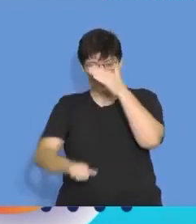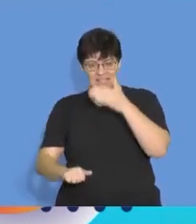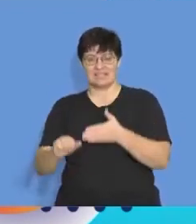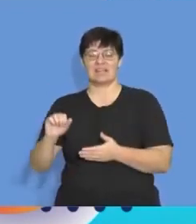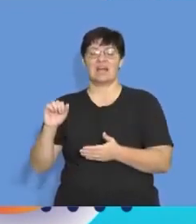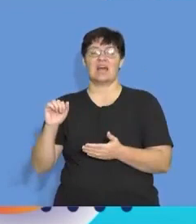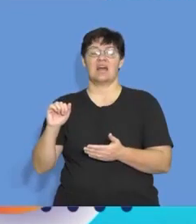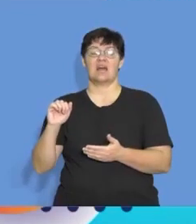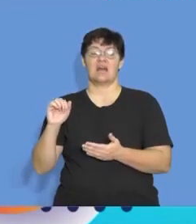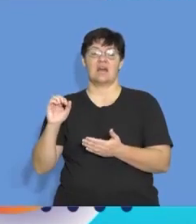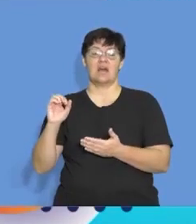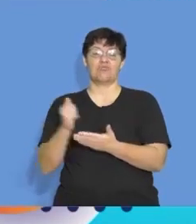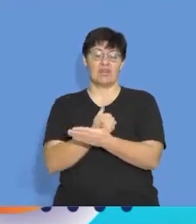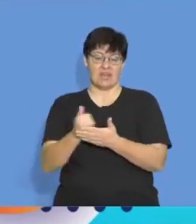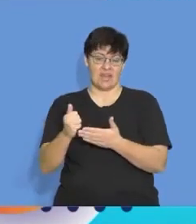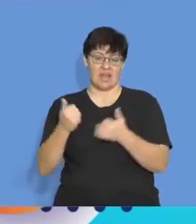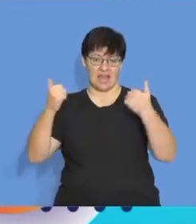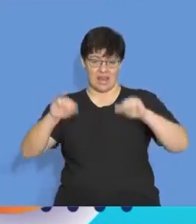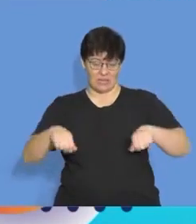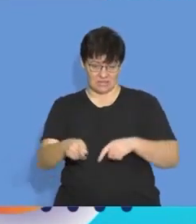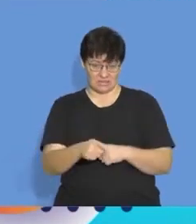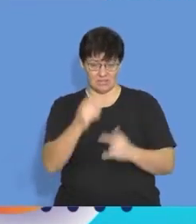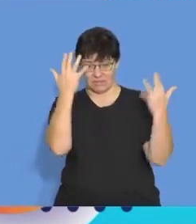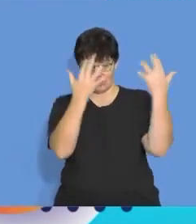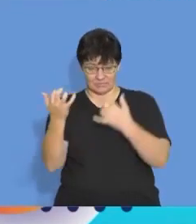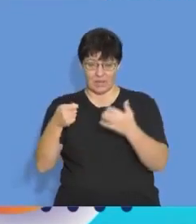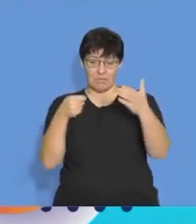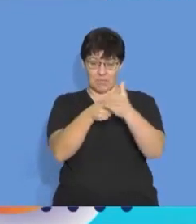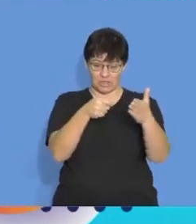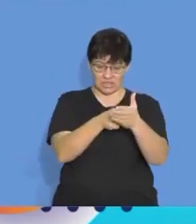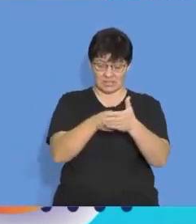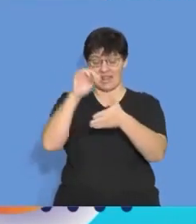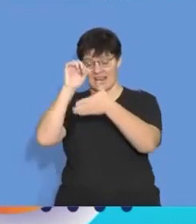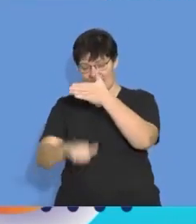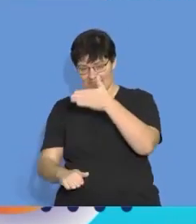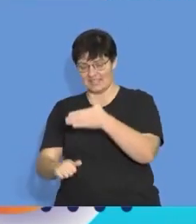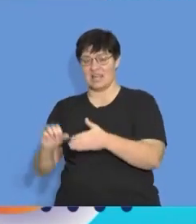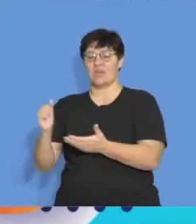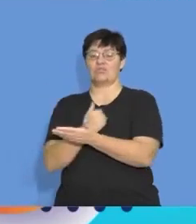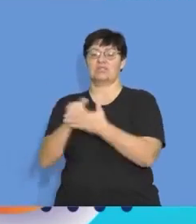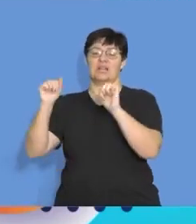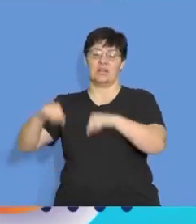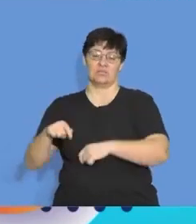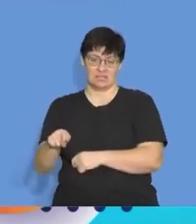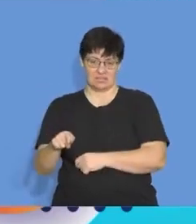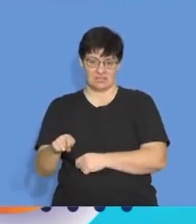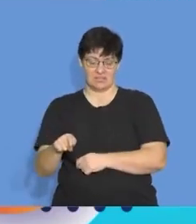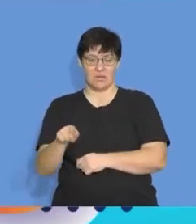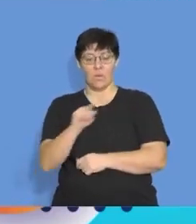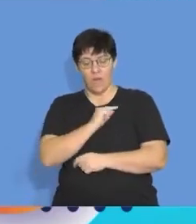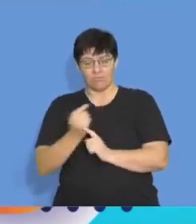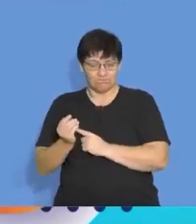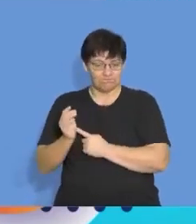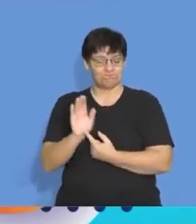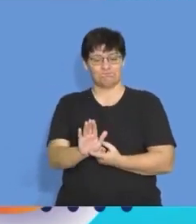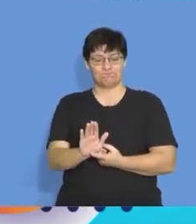allowances. So remember in your calculation now, purchases less my creditors' allowances to indicate that that